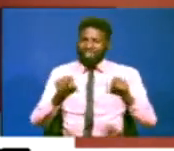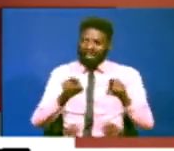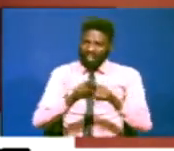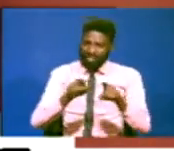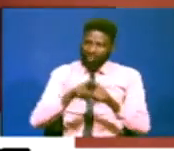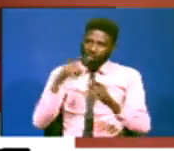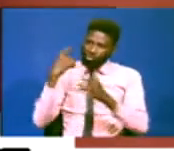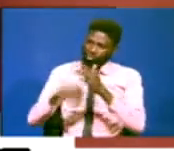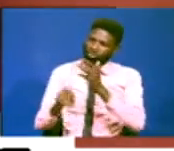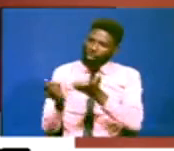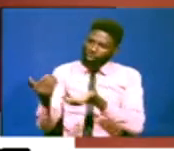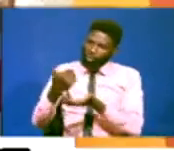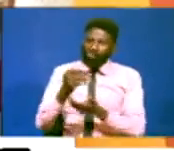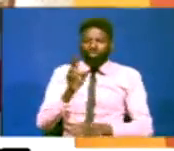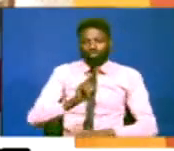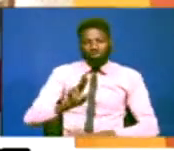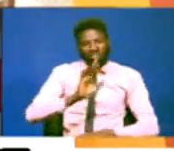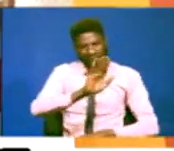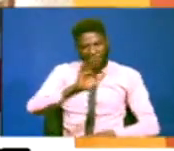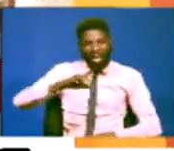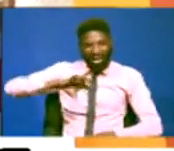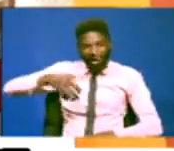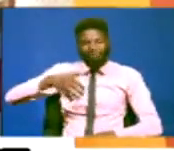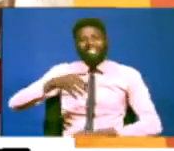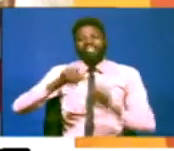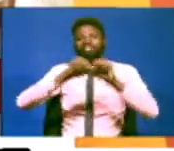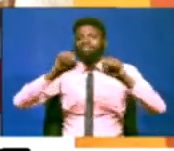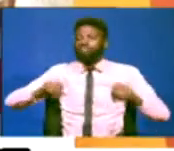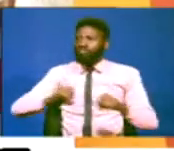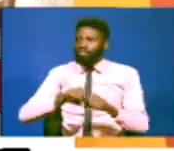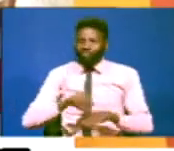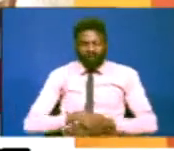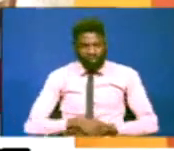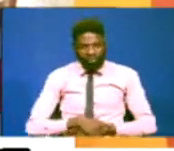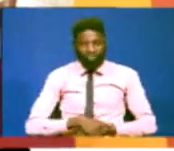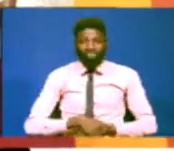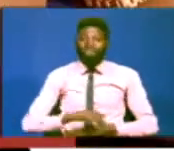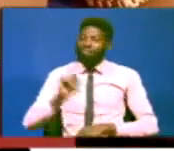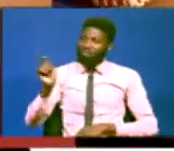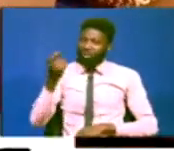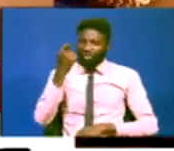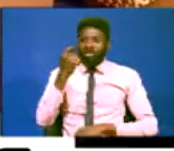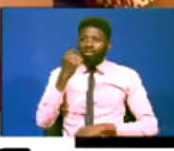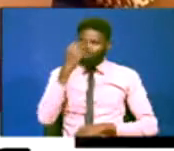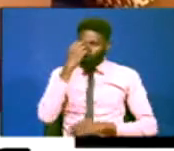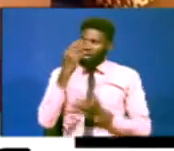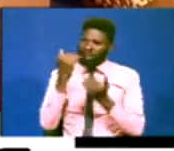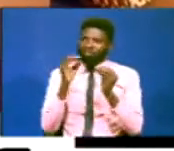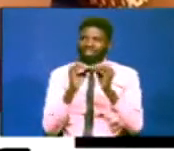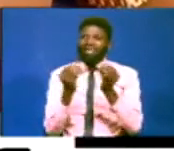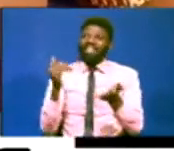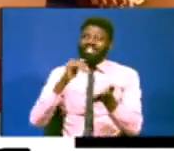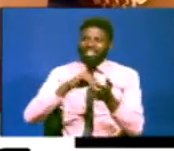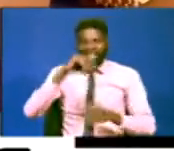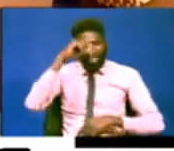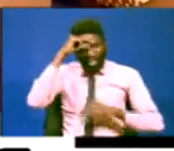the county structures. President William Ruto is expected to hold yet another meeting with governors and other stakeholders to